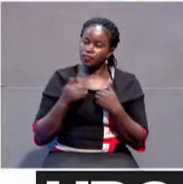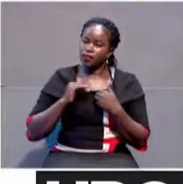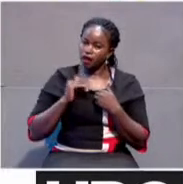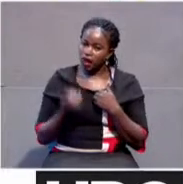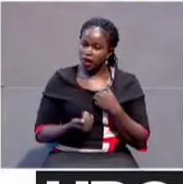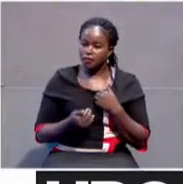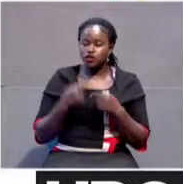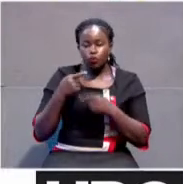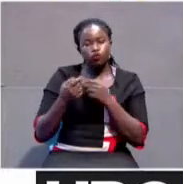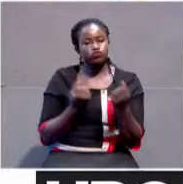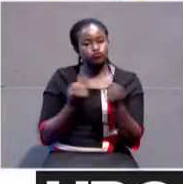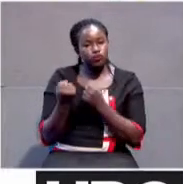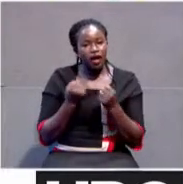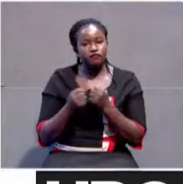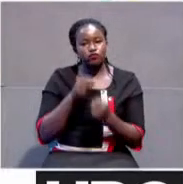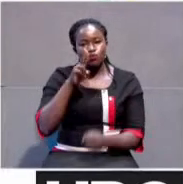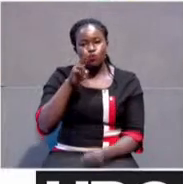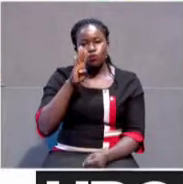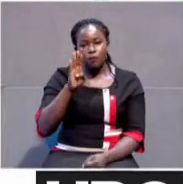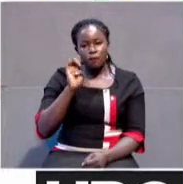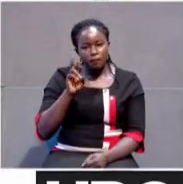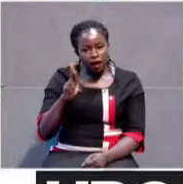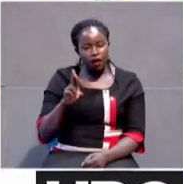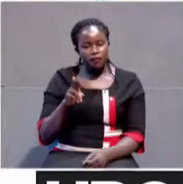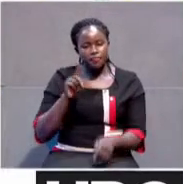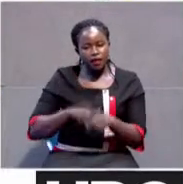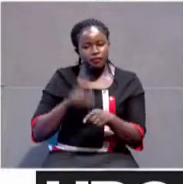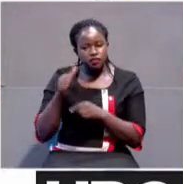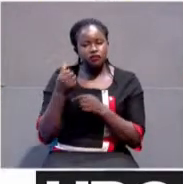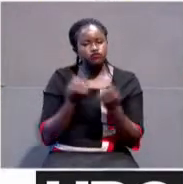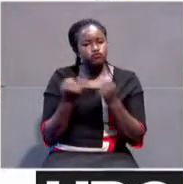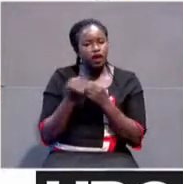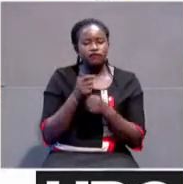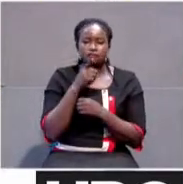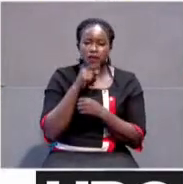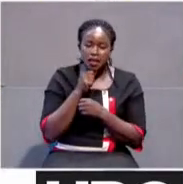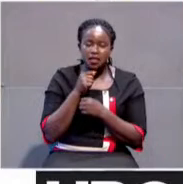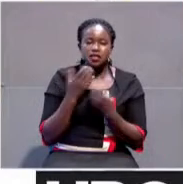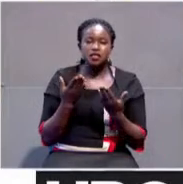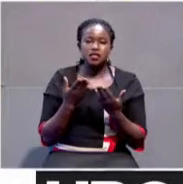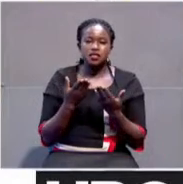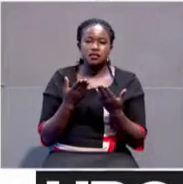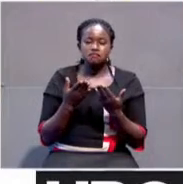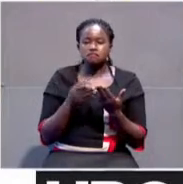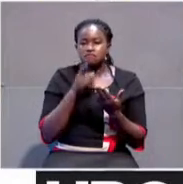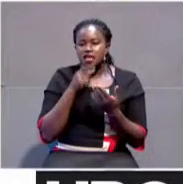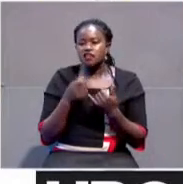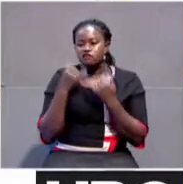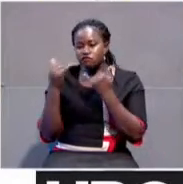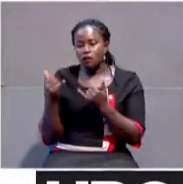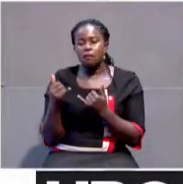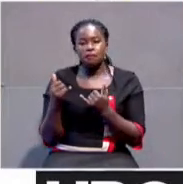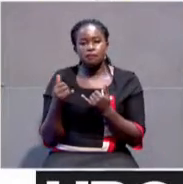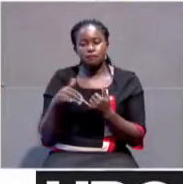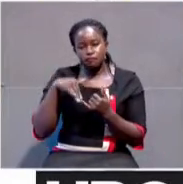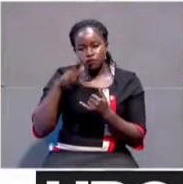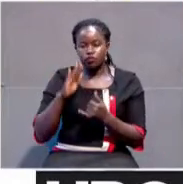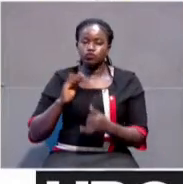Uber services. And when she's driving men, she's told that most